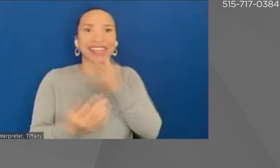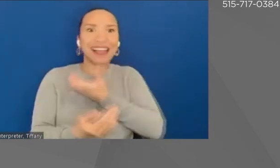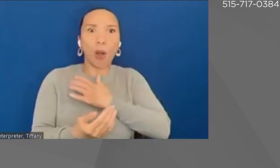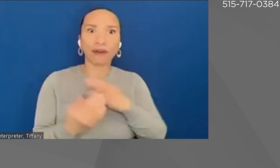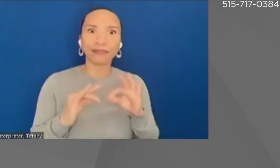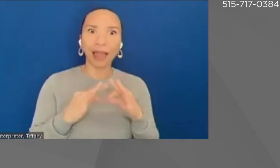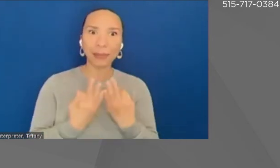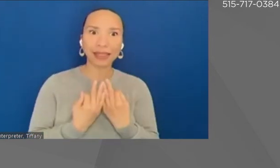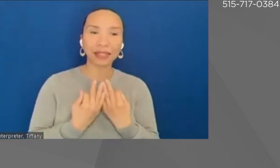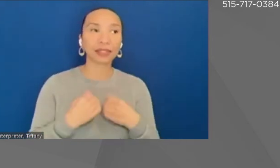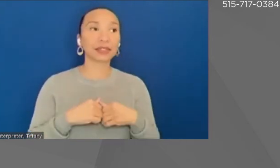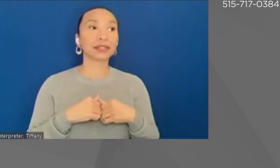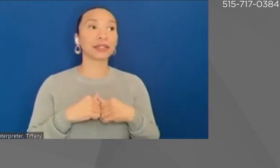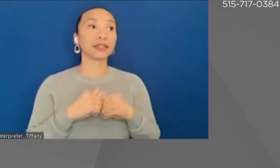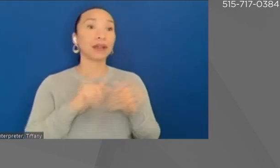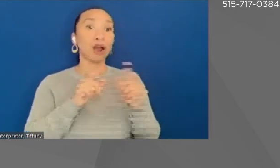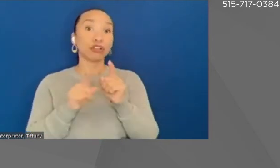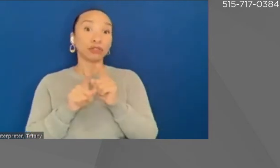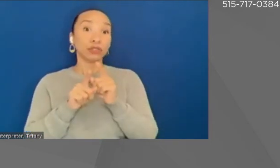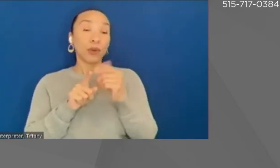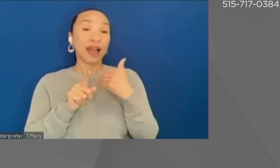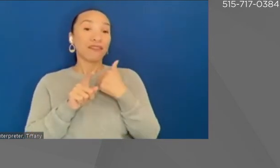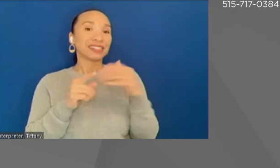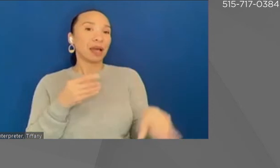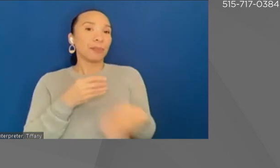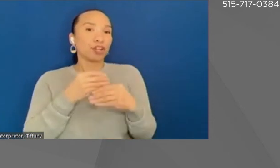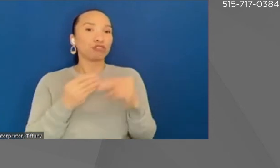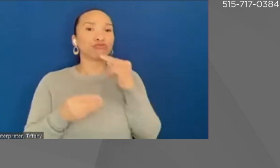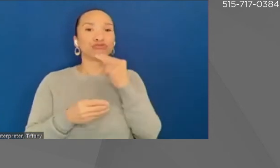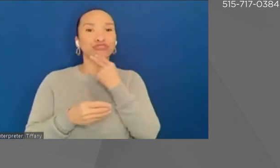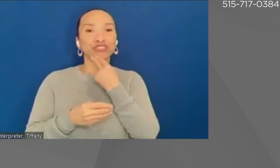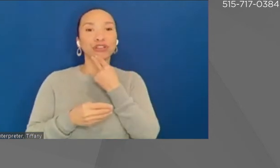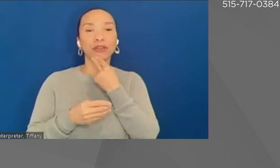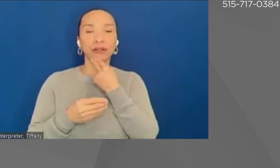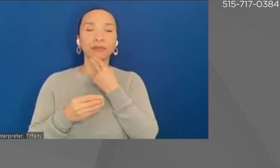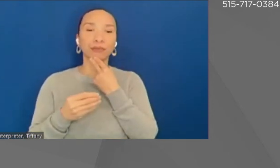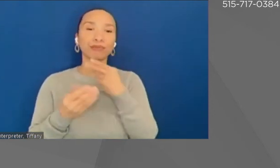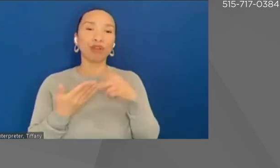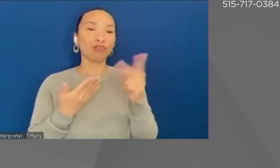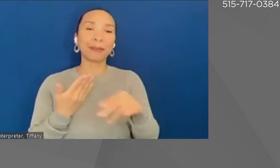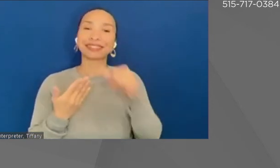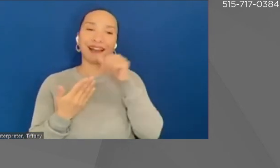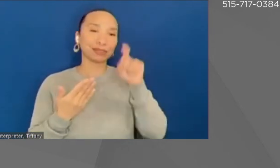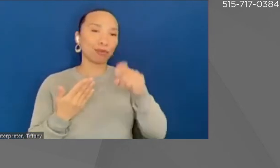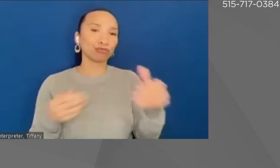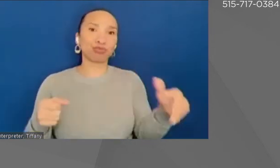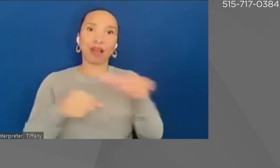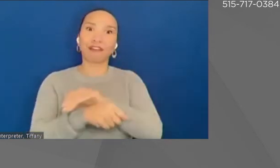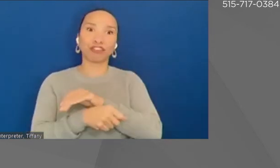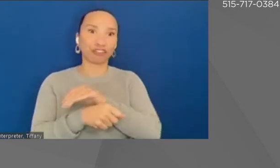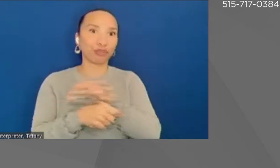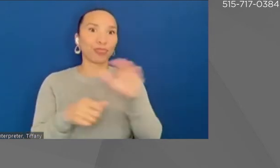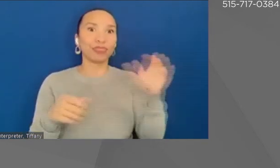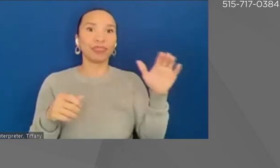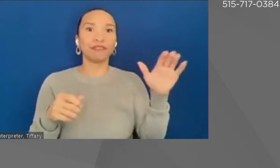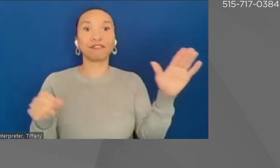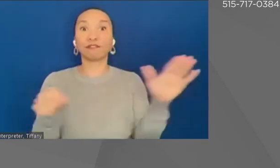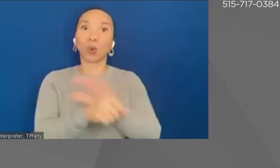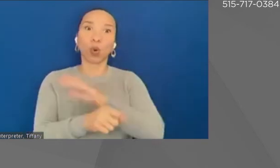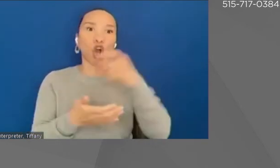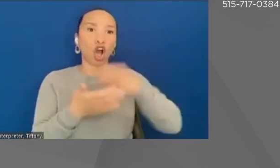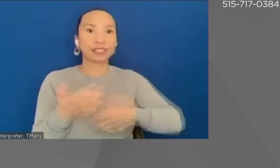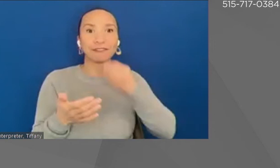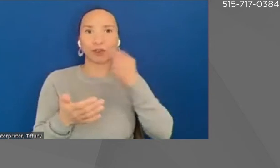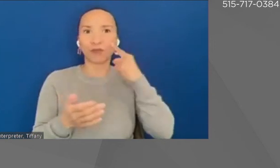it's a supplemental nutrition assistance program. It's not supposed to cover the entire cost of food over the month, but that's